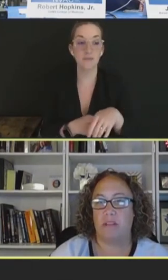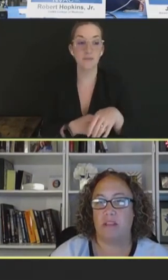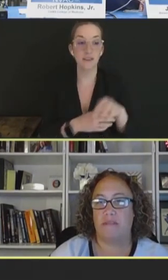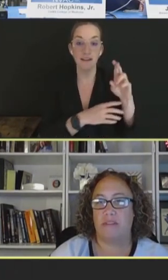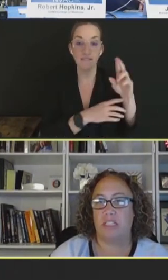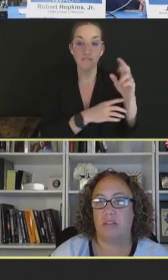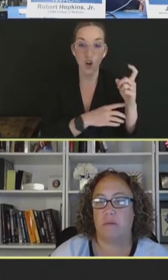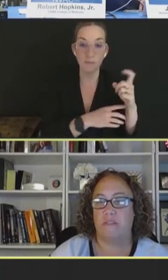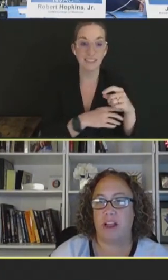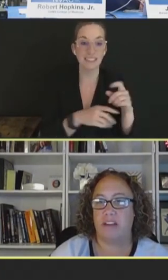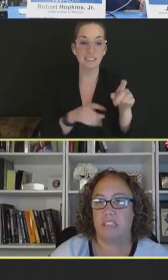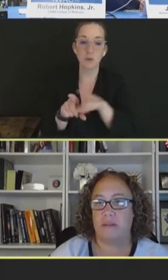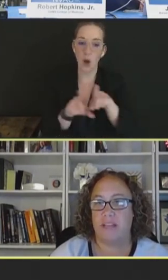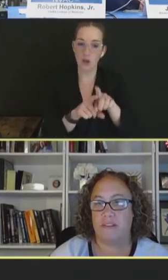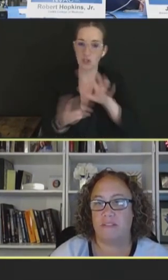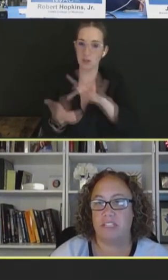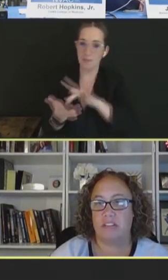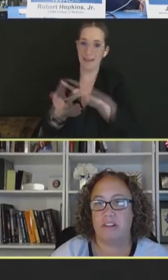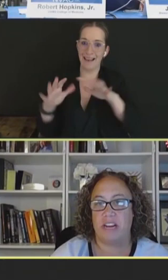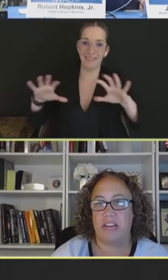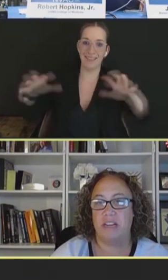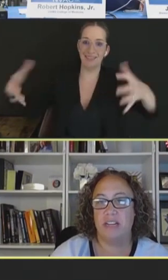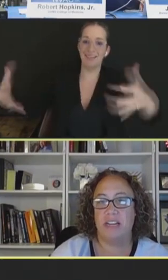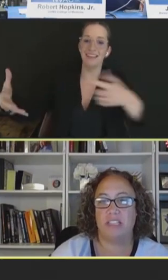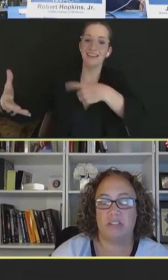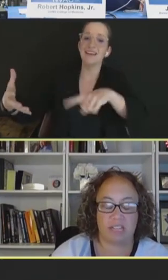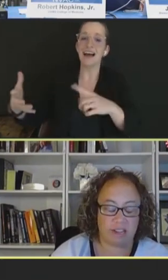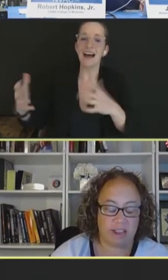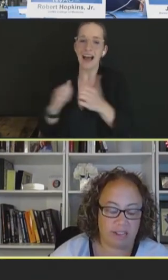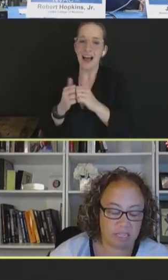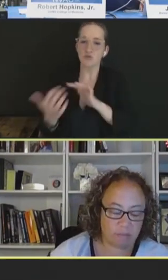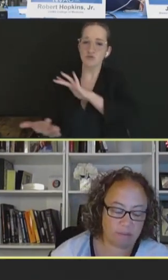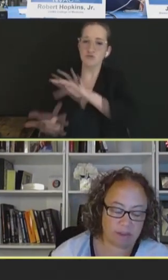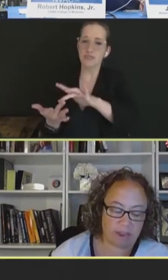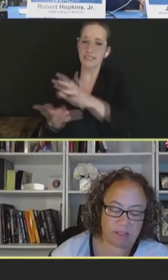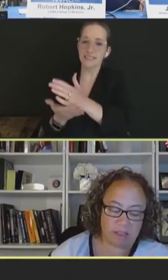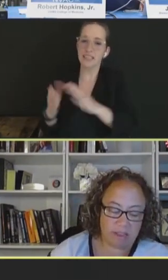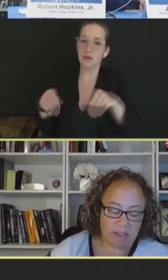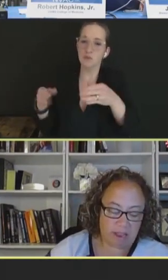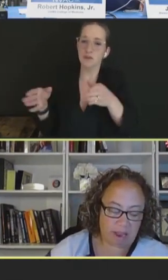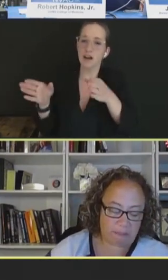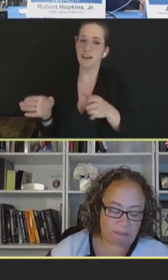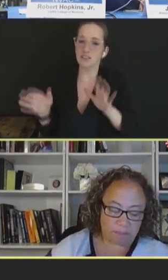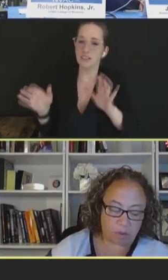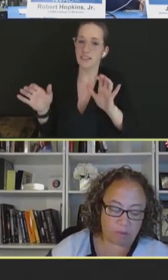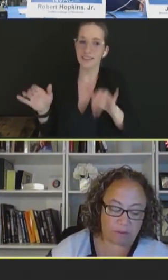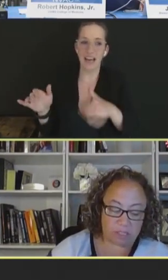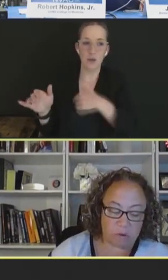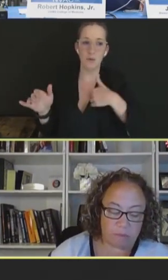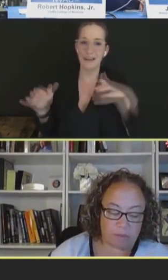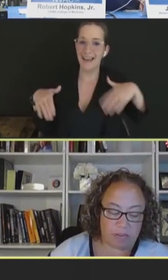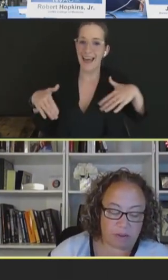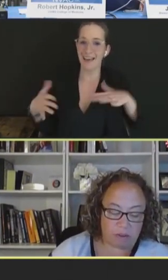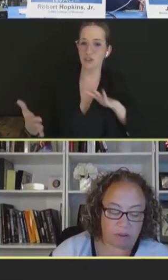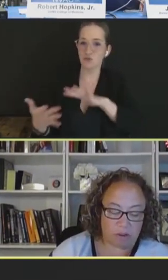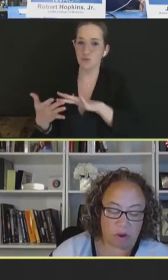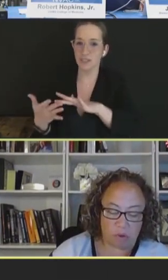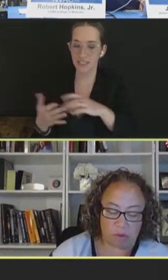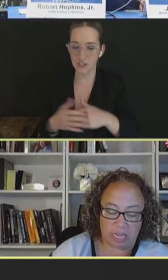help with reach those providers that we haven't reached already and strengthen that link to public health. We've also